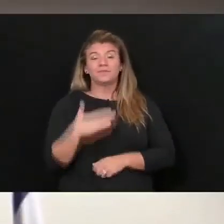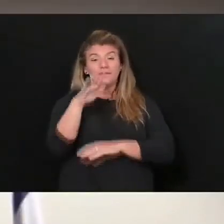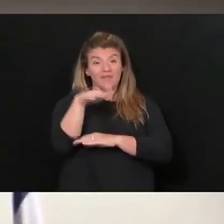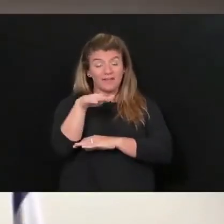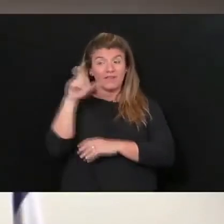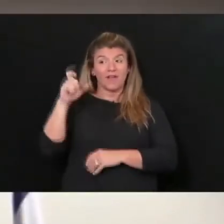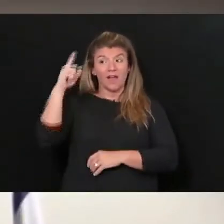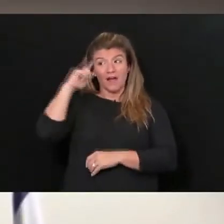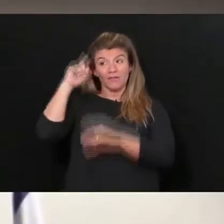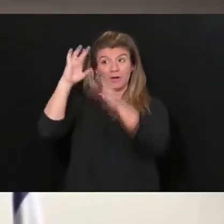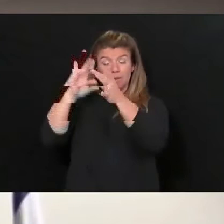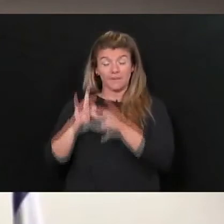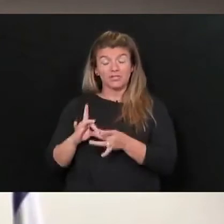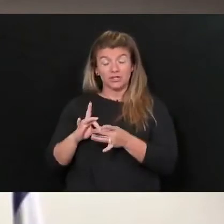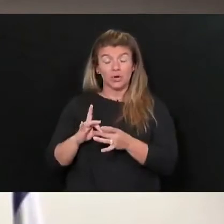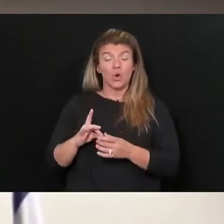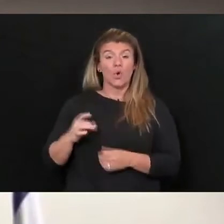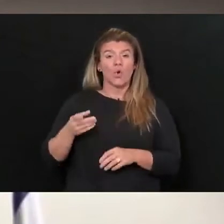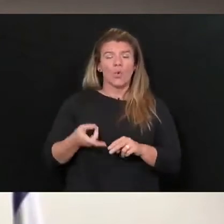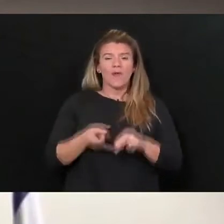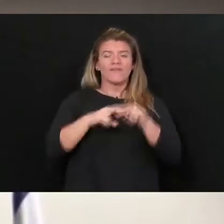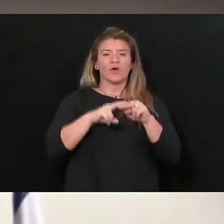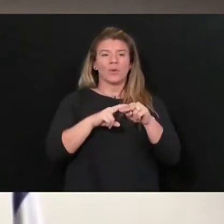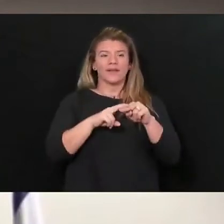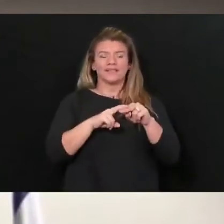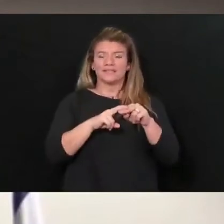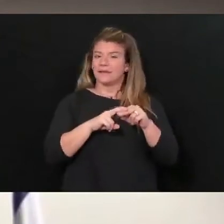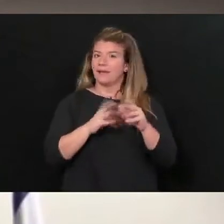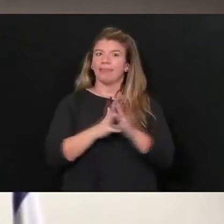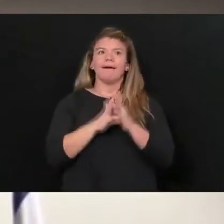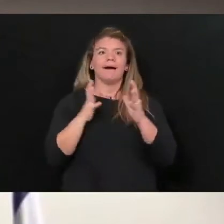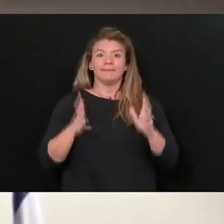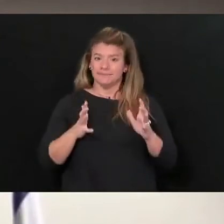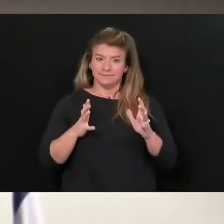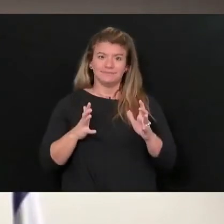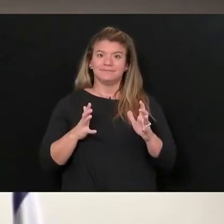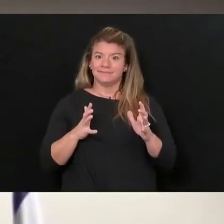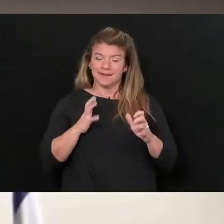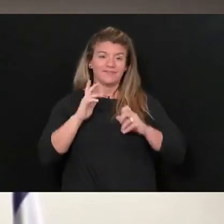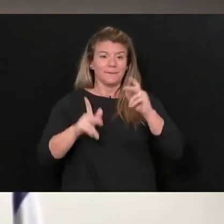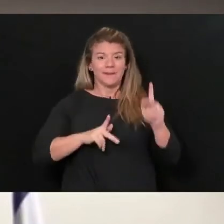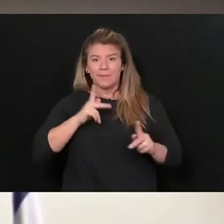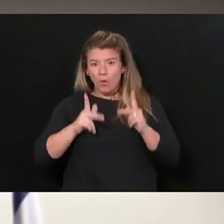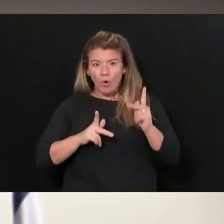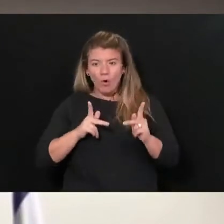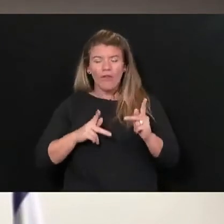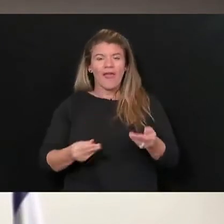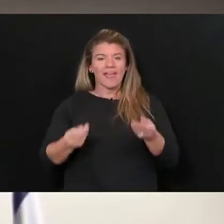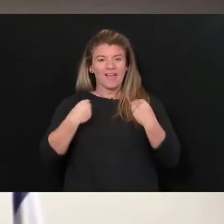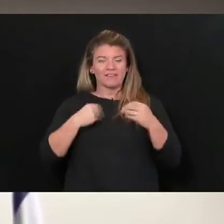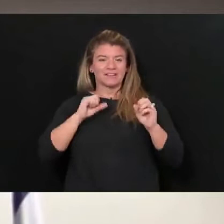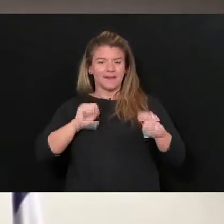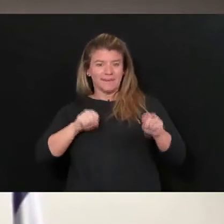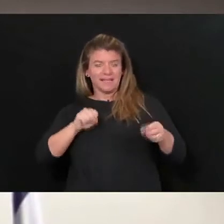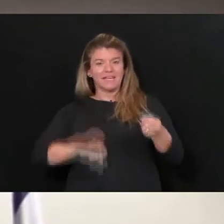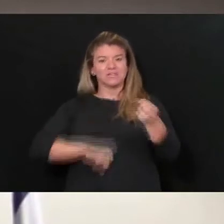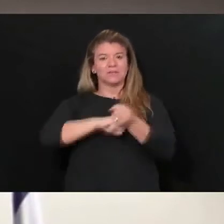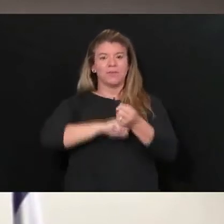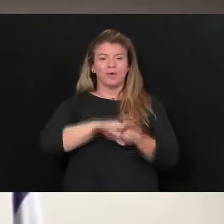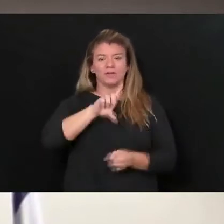governor pointed out, we have increased significantly our ability to support